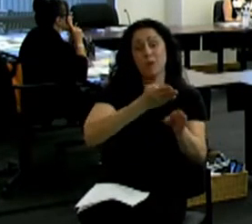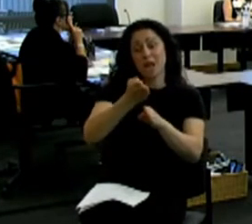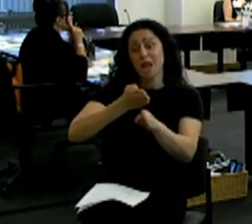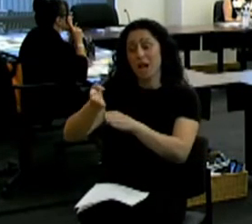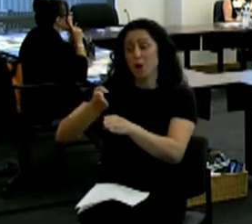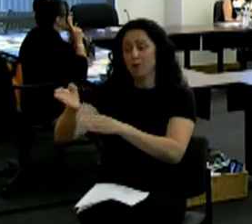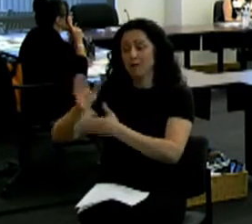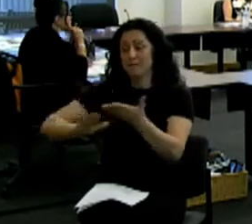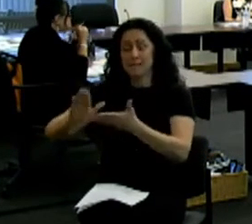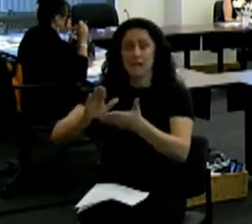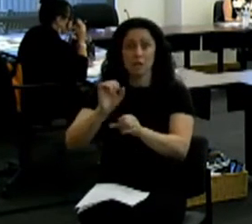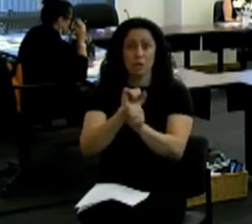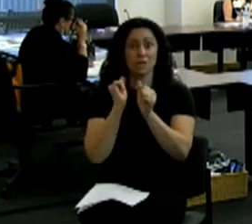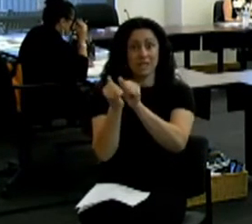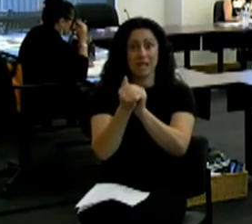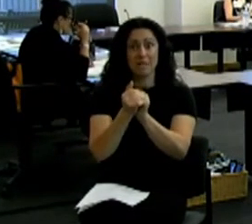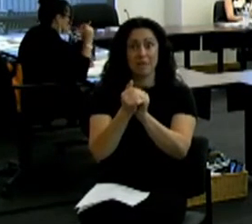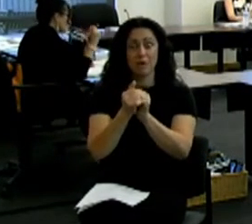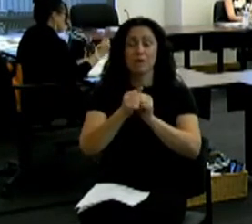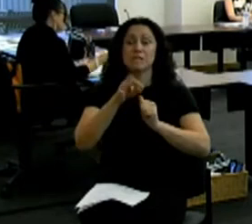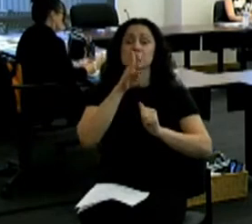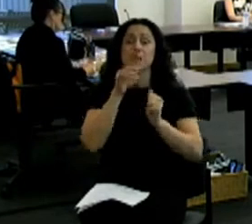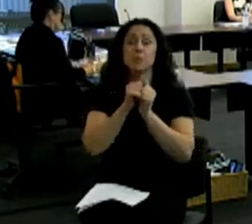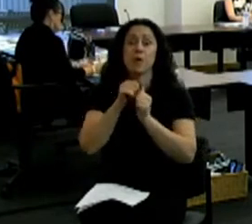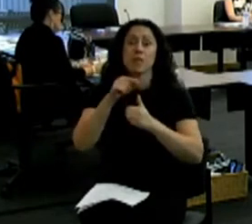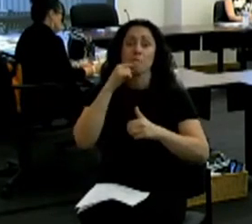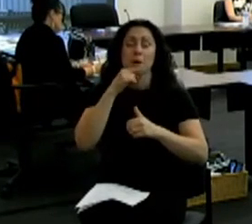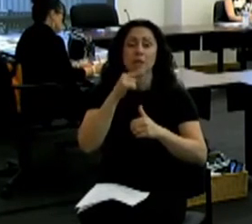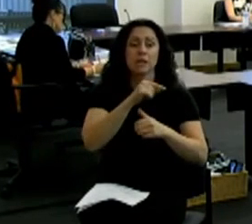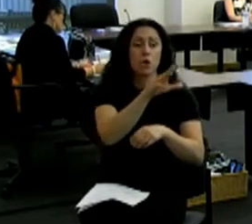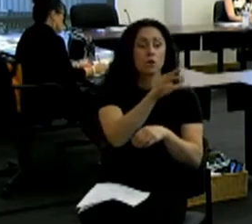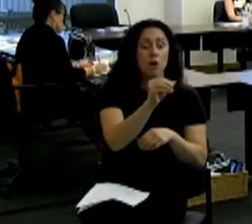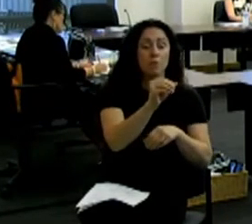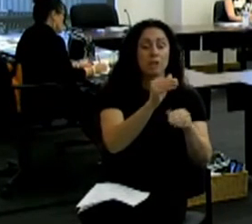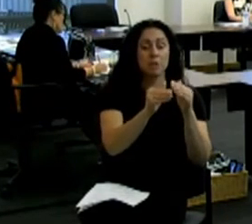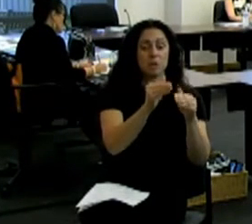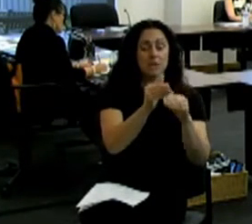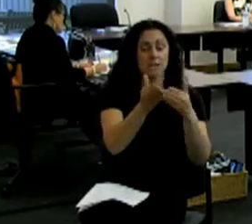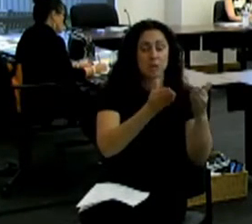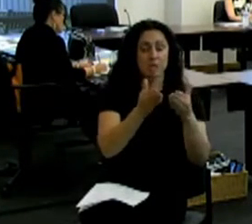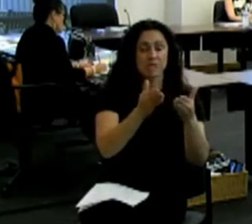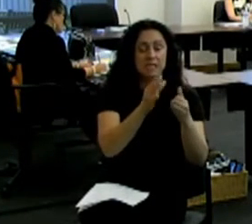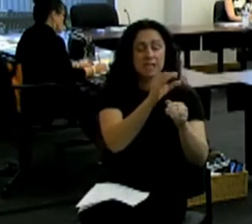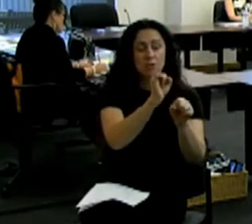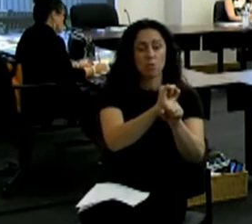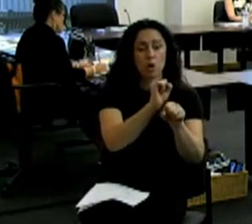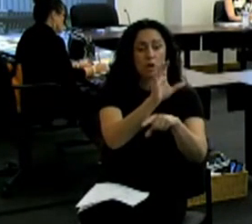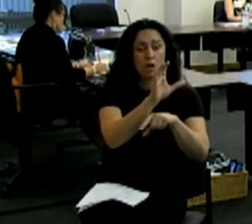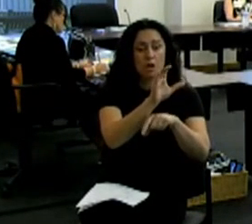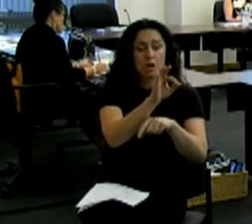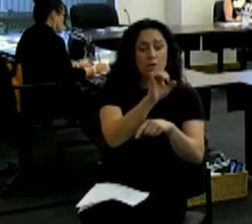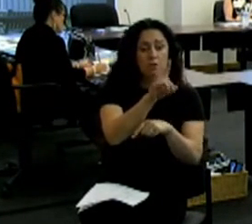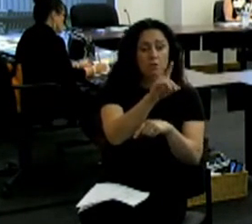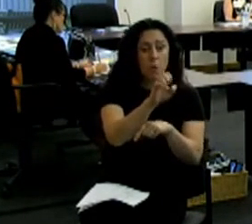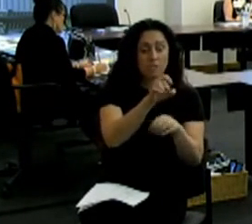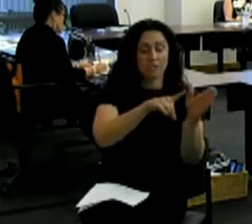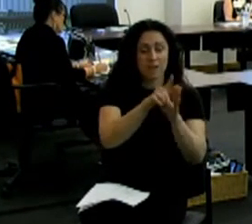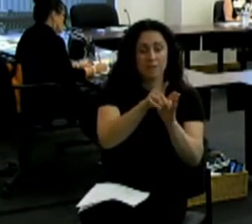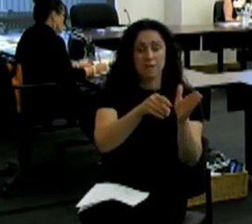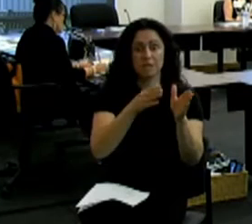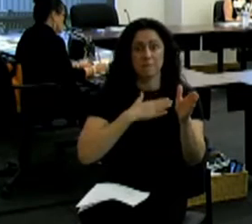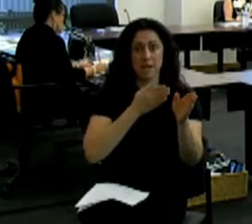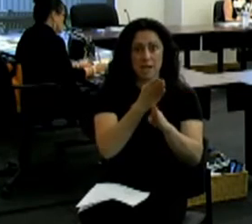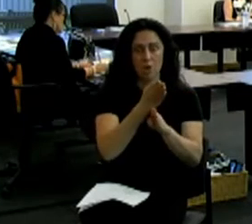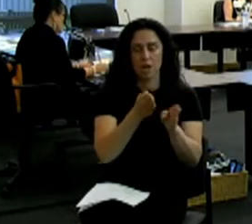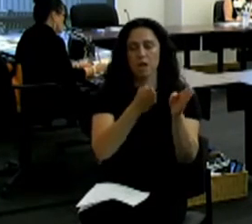college that work together to speak directly to the public. That's corporate and community services and workforce development. That's my area. And there's